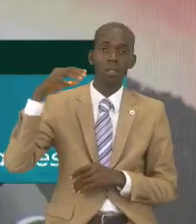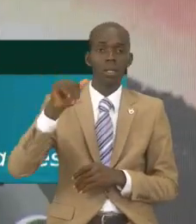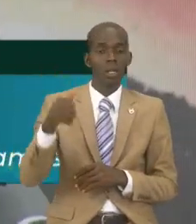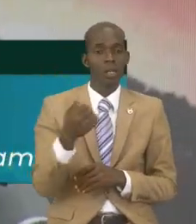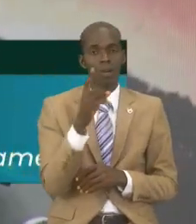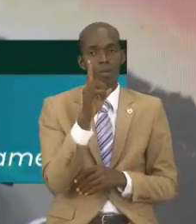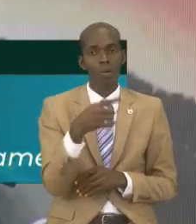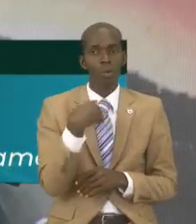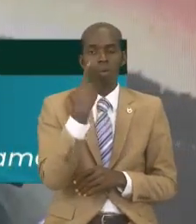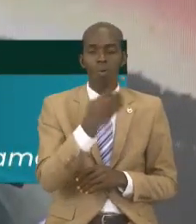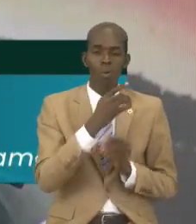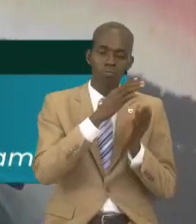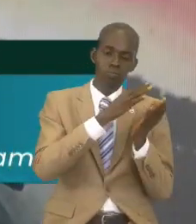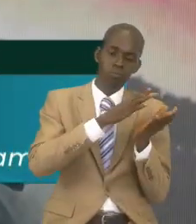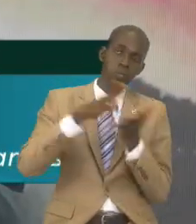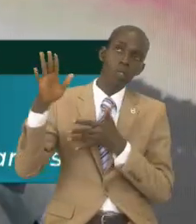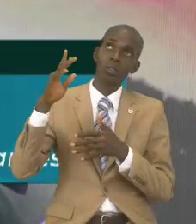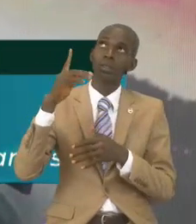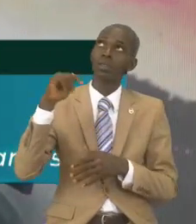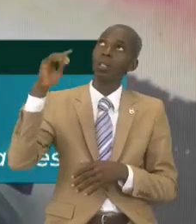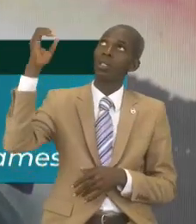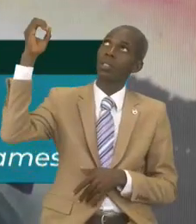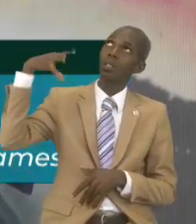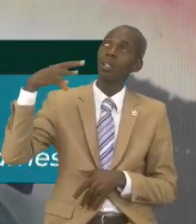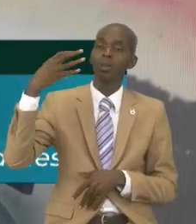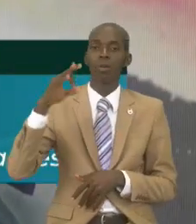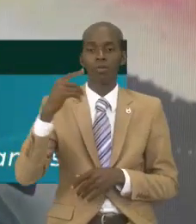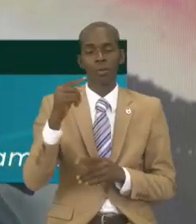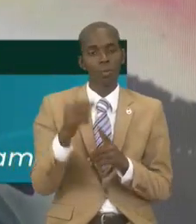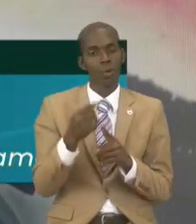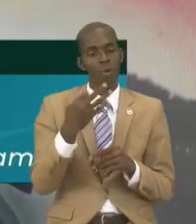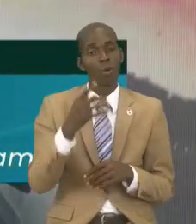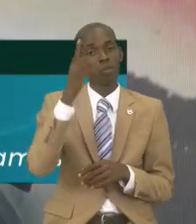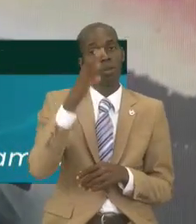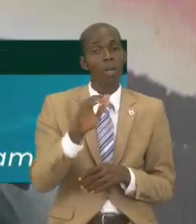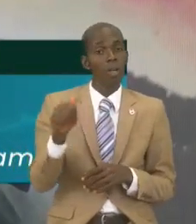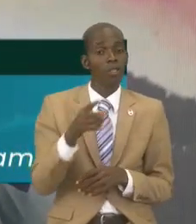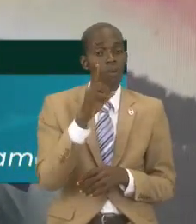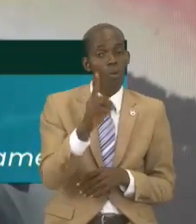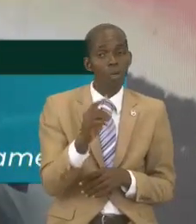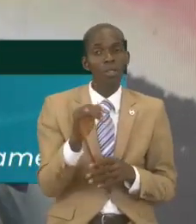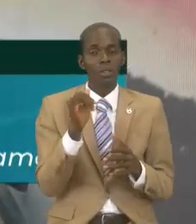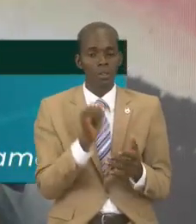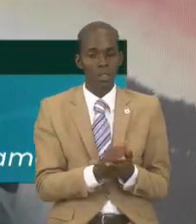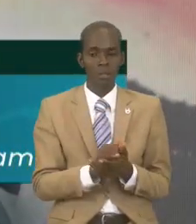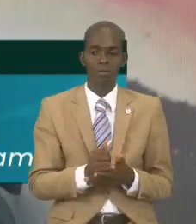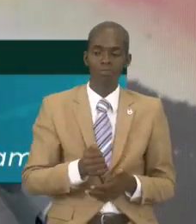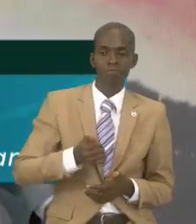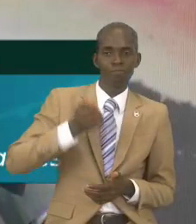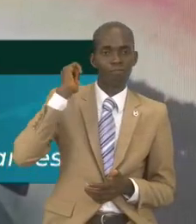anyone who despises the light of the word of God, anyone who rejects,